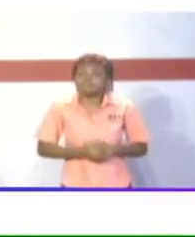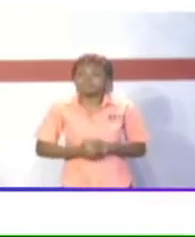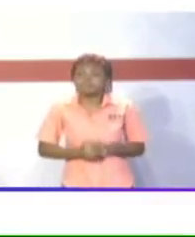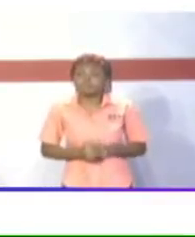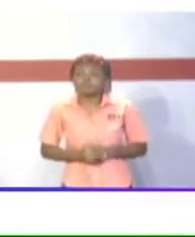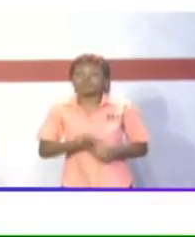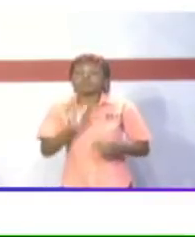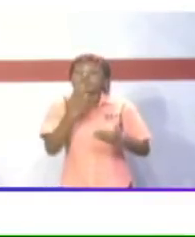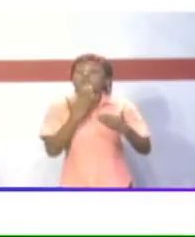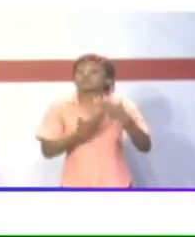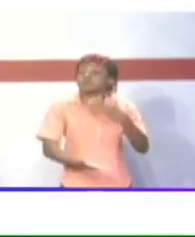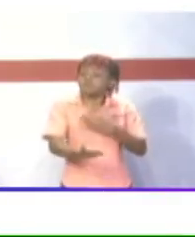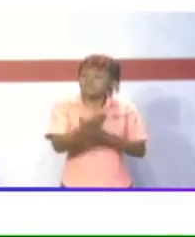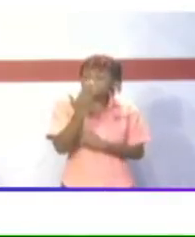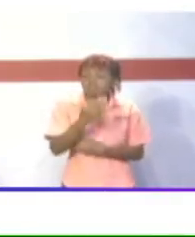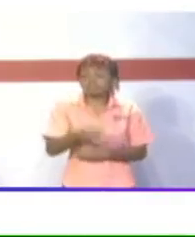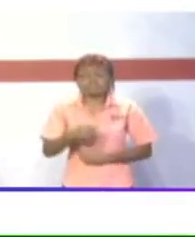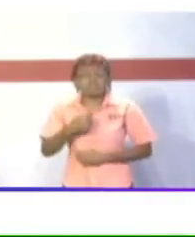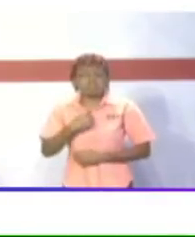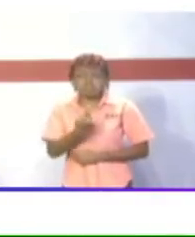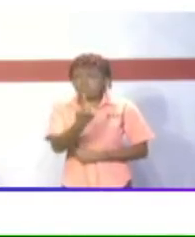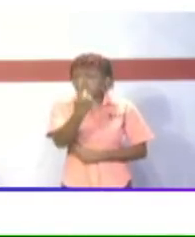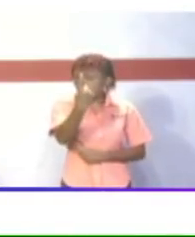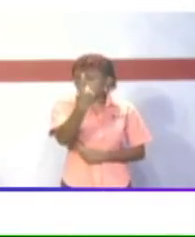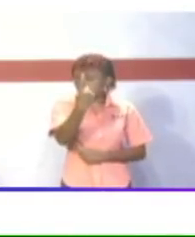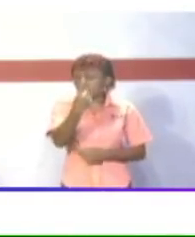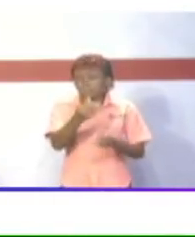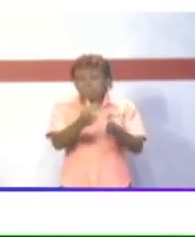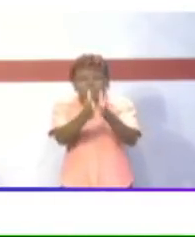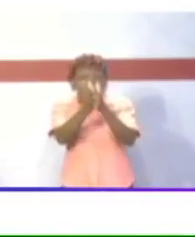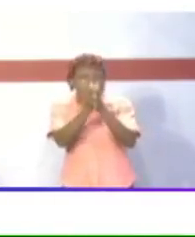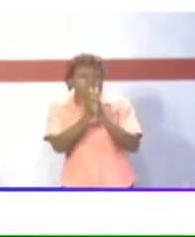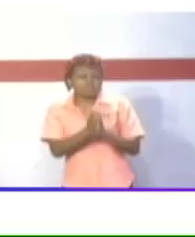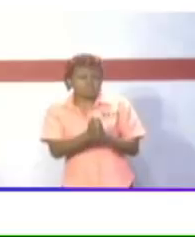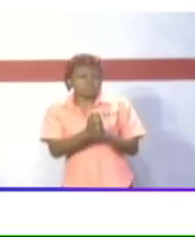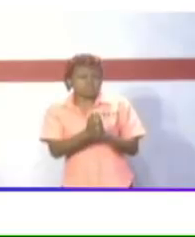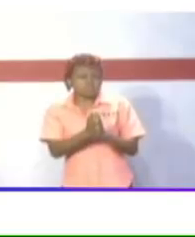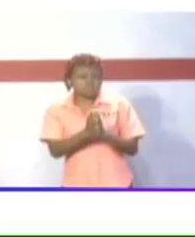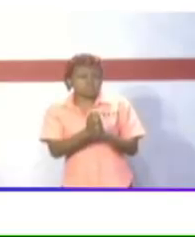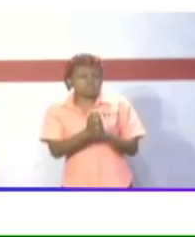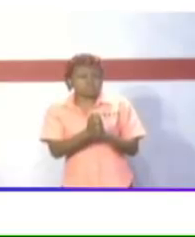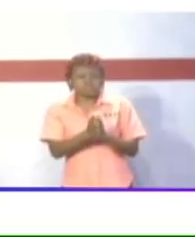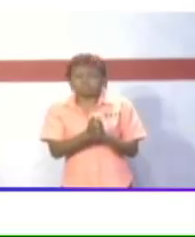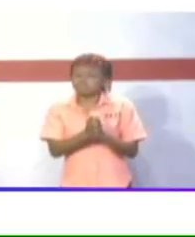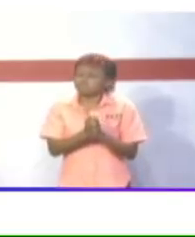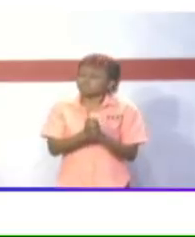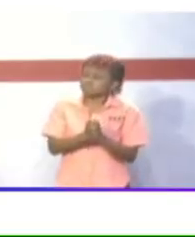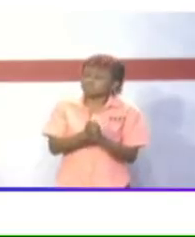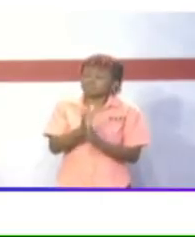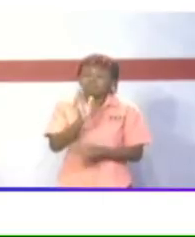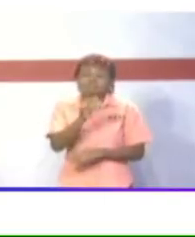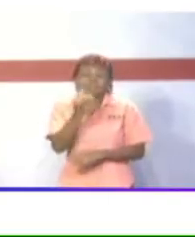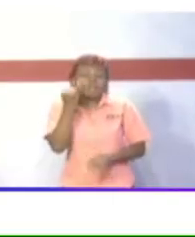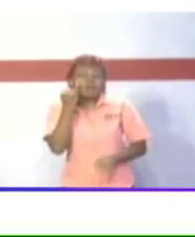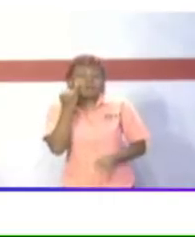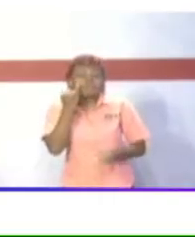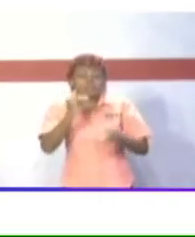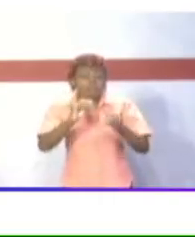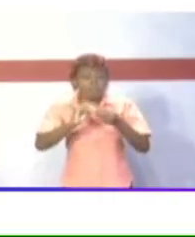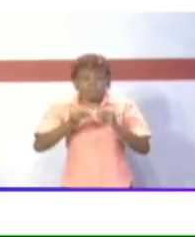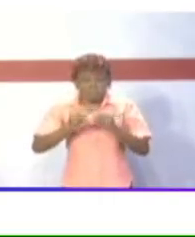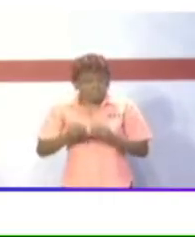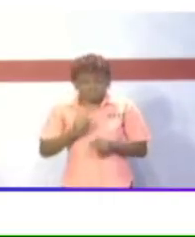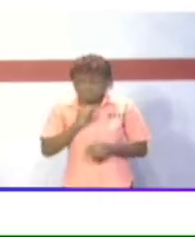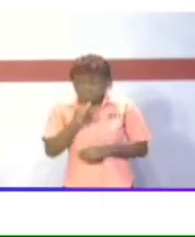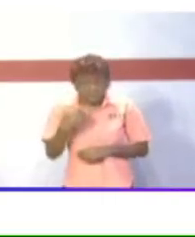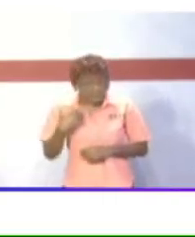here. I have one request and two questions. I'll put a request forward first. If the statistics are not available at this time,